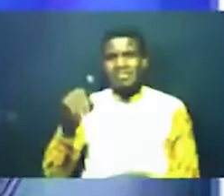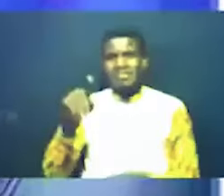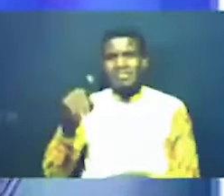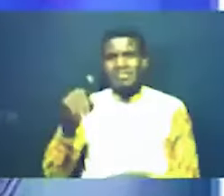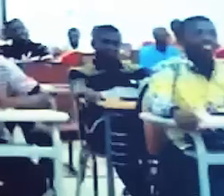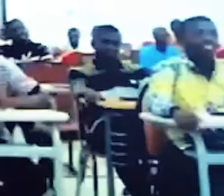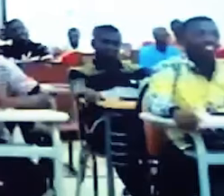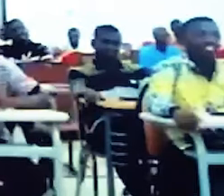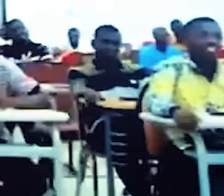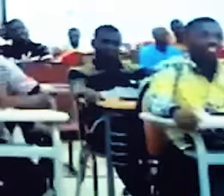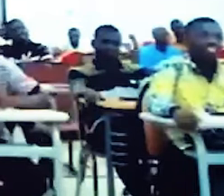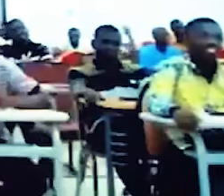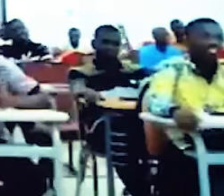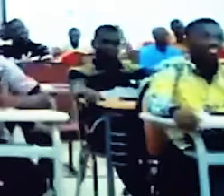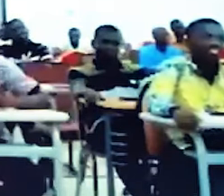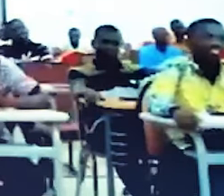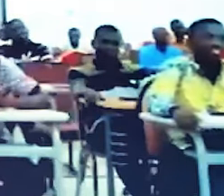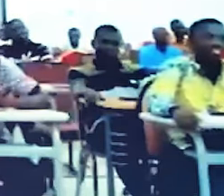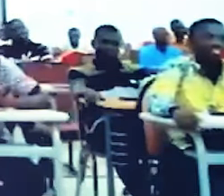going to